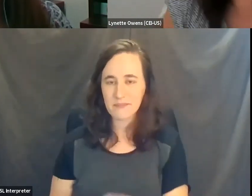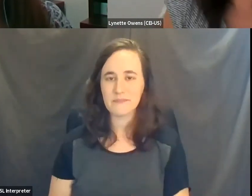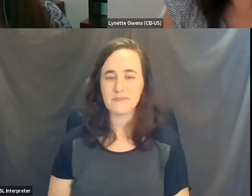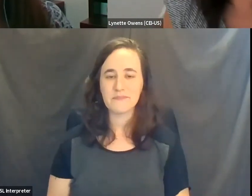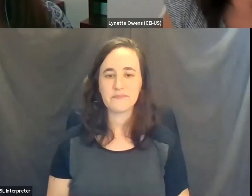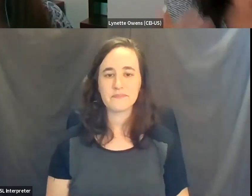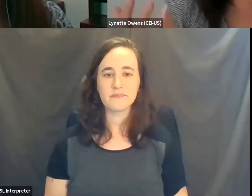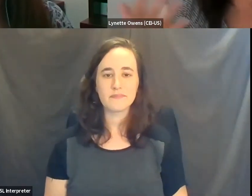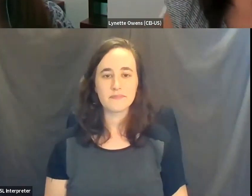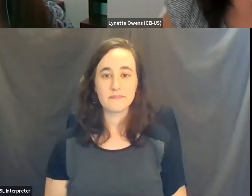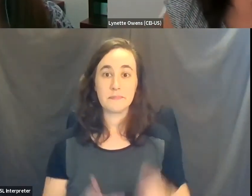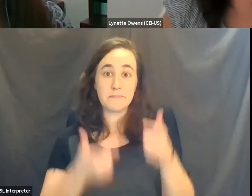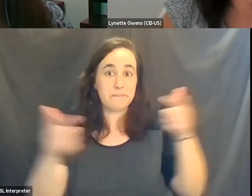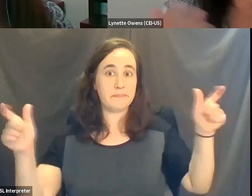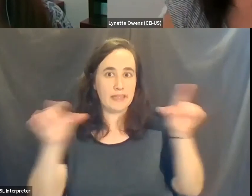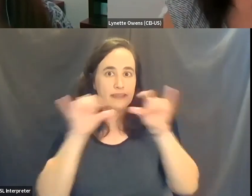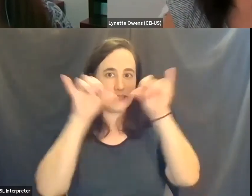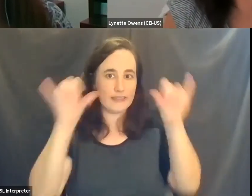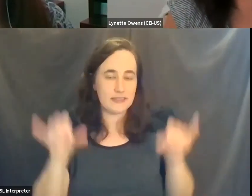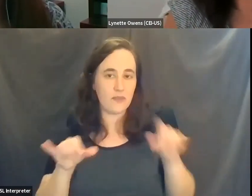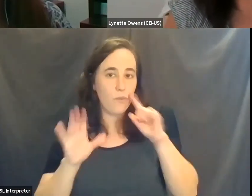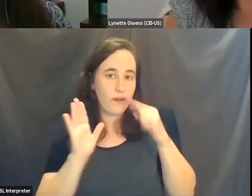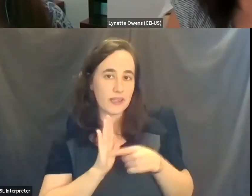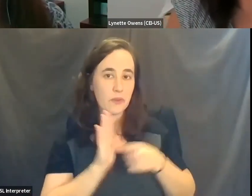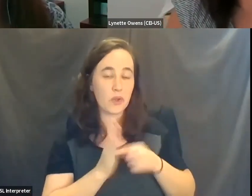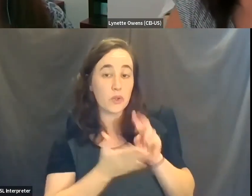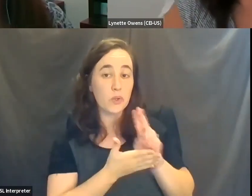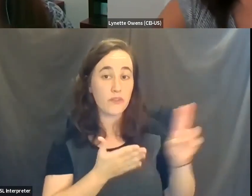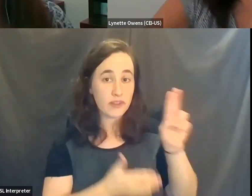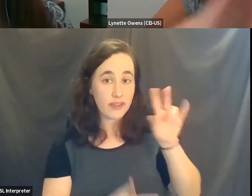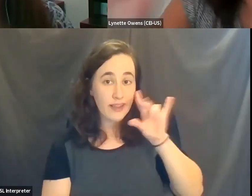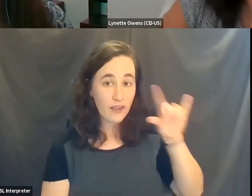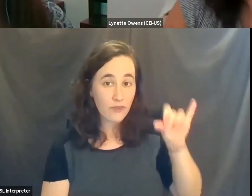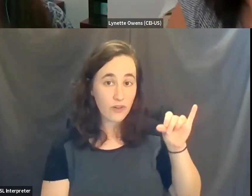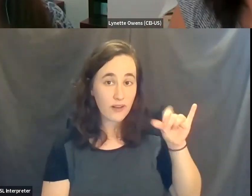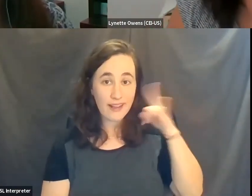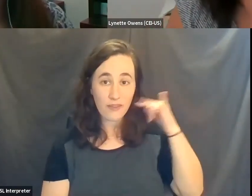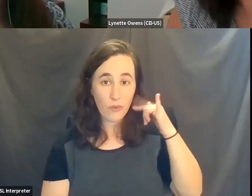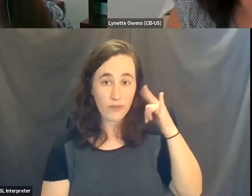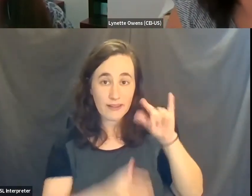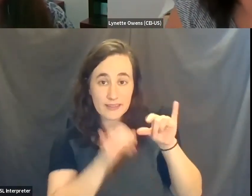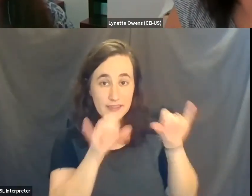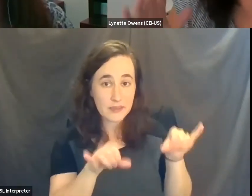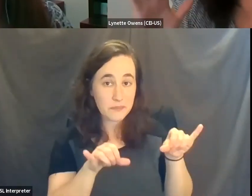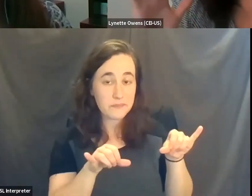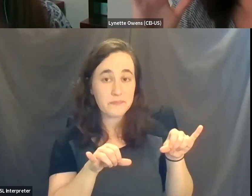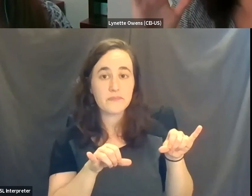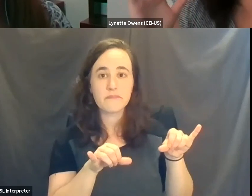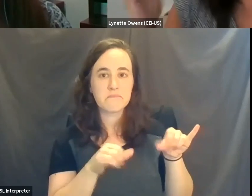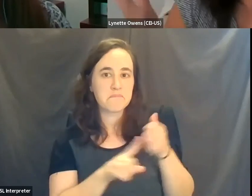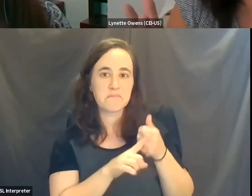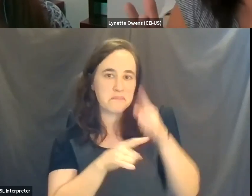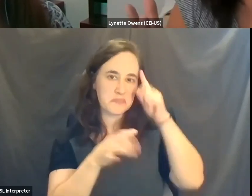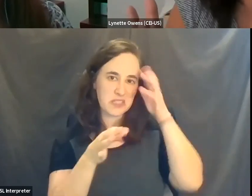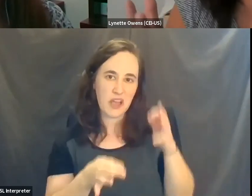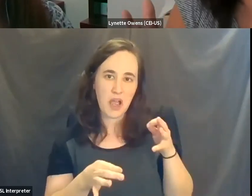large systems like the UC, University of California University system, now foregoing SATs and saying there's